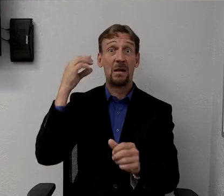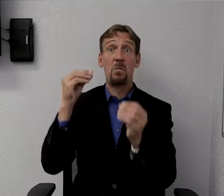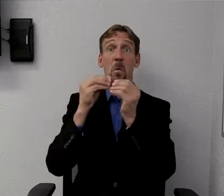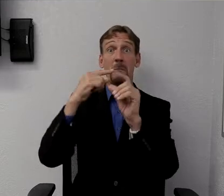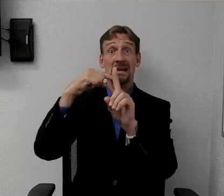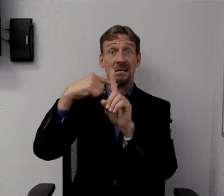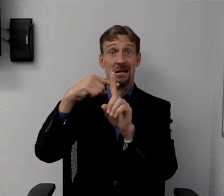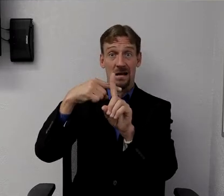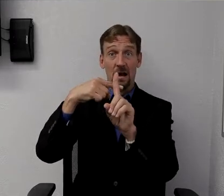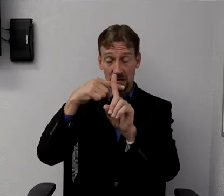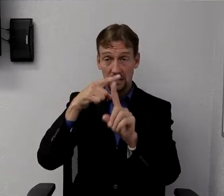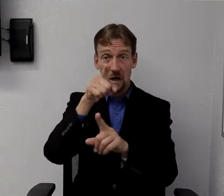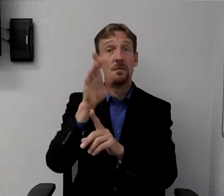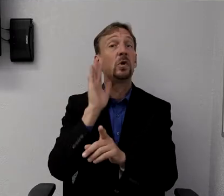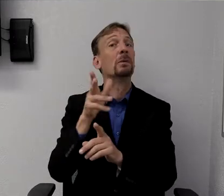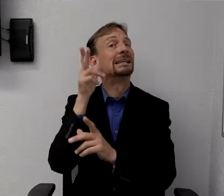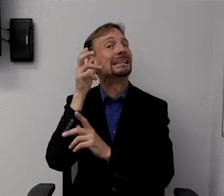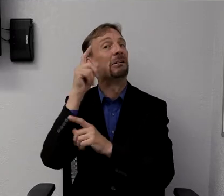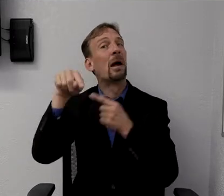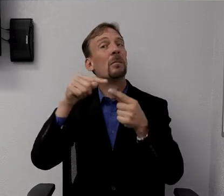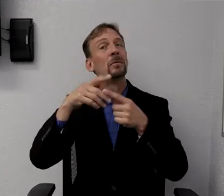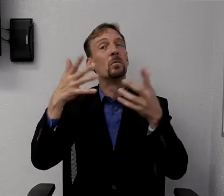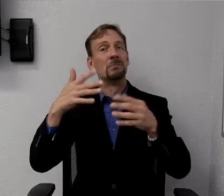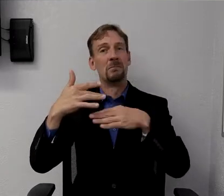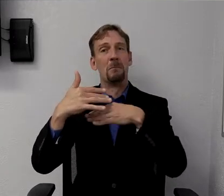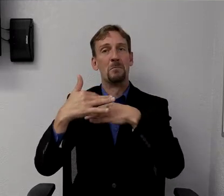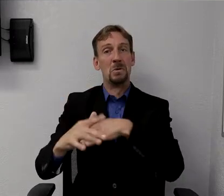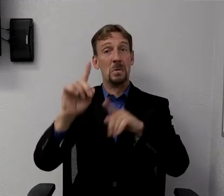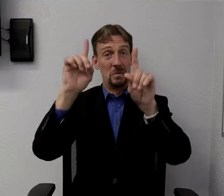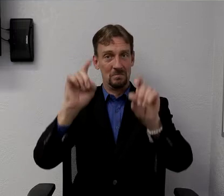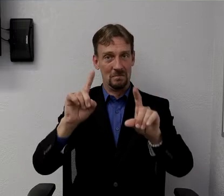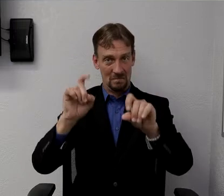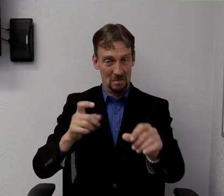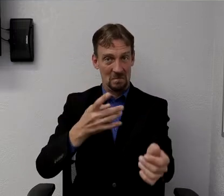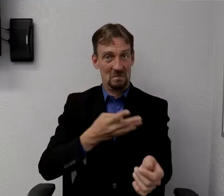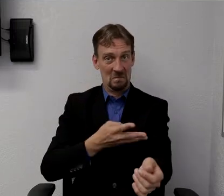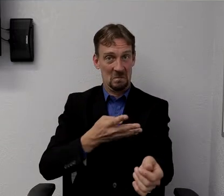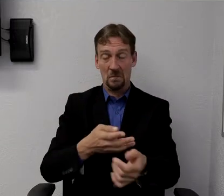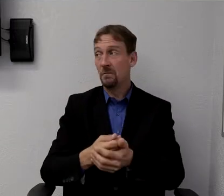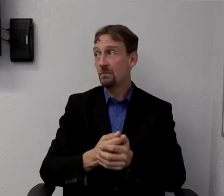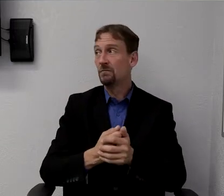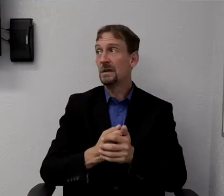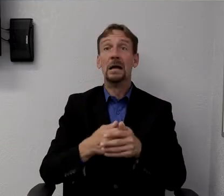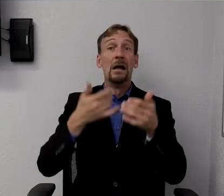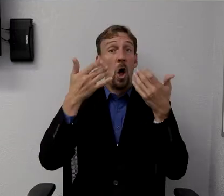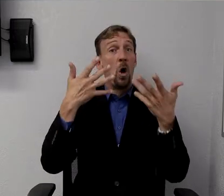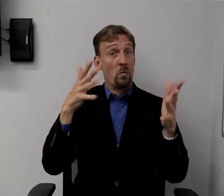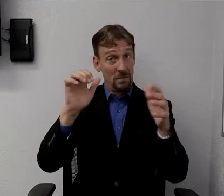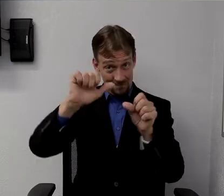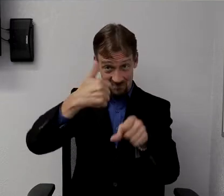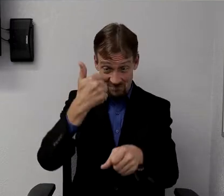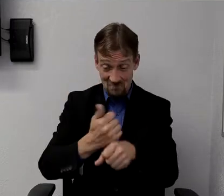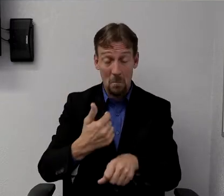you've probably been hearing about a blood test that is actually, it already exists. I was listening